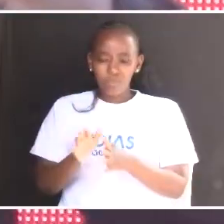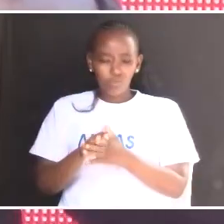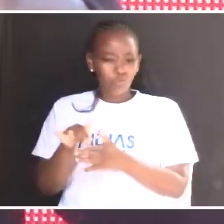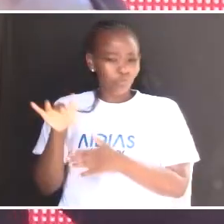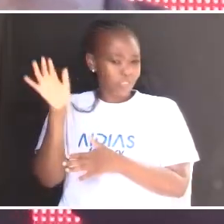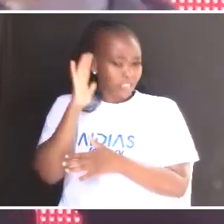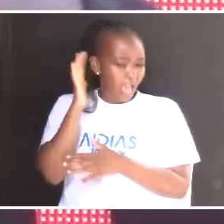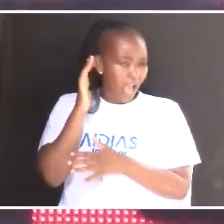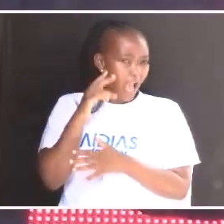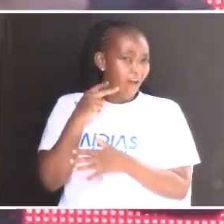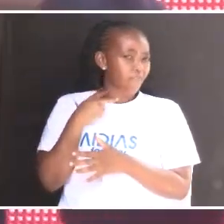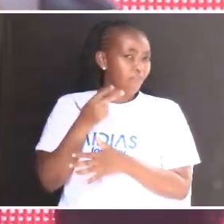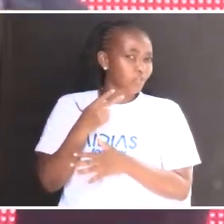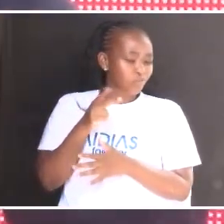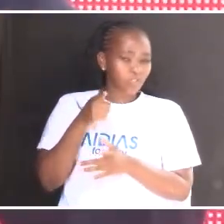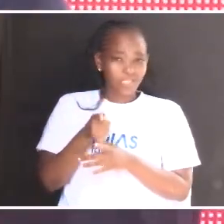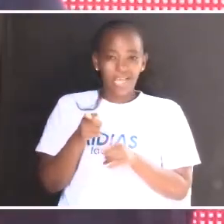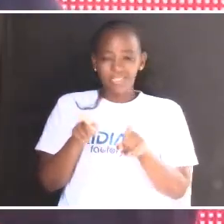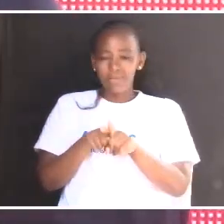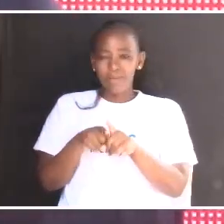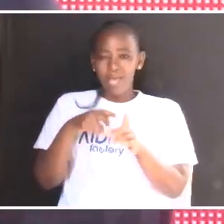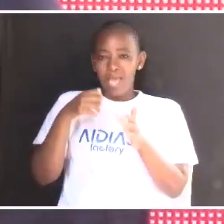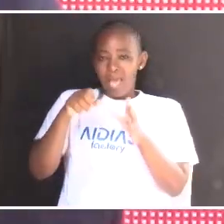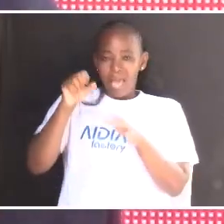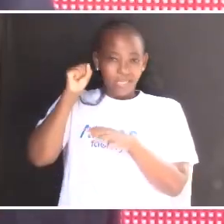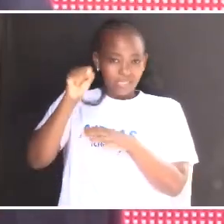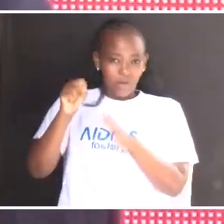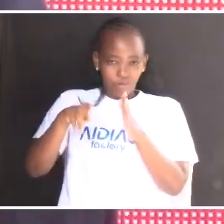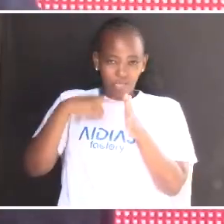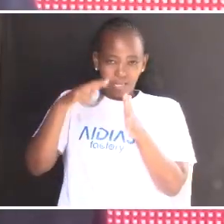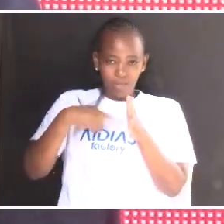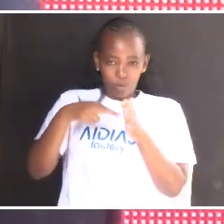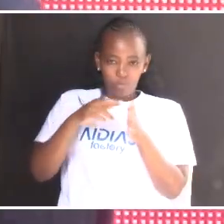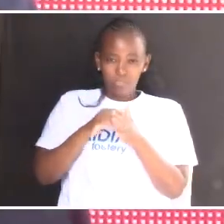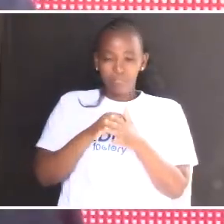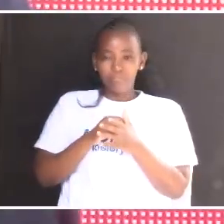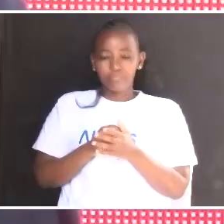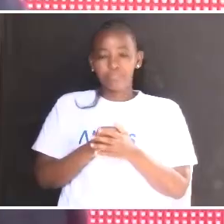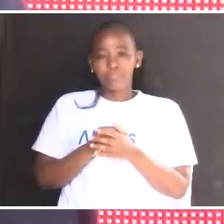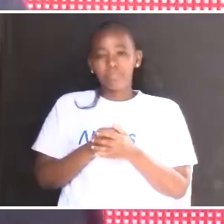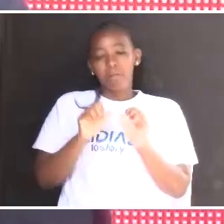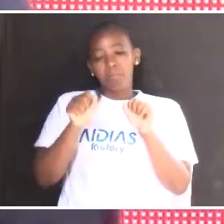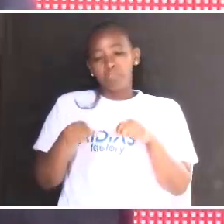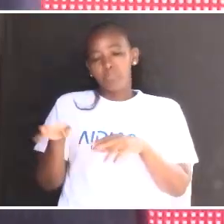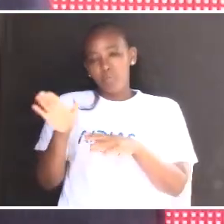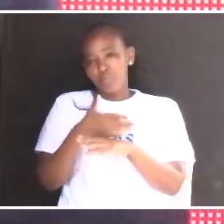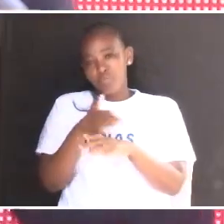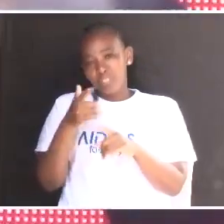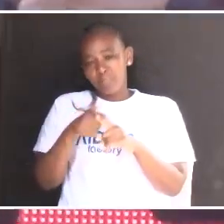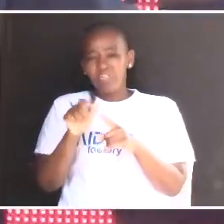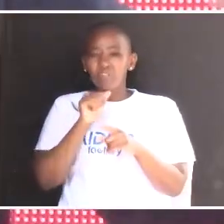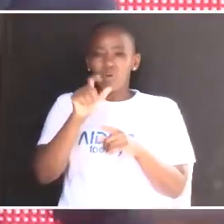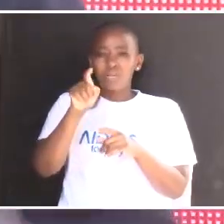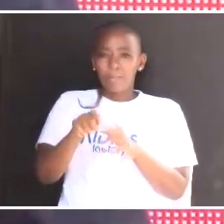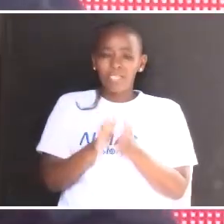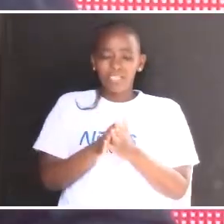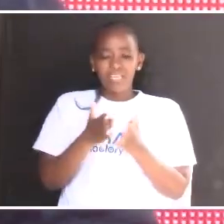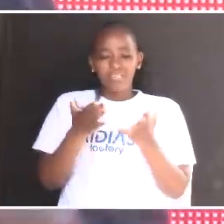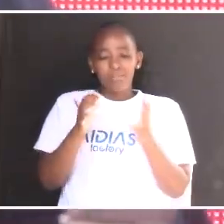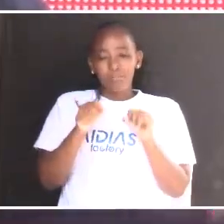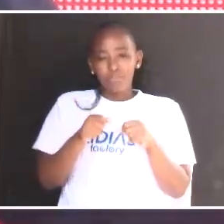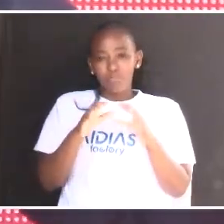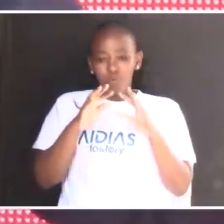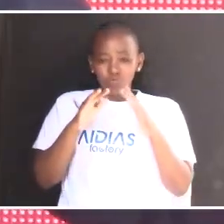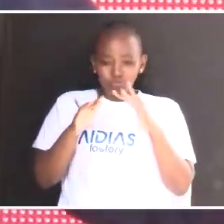hapo. That is a sound recording. So sound recording is not necessarily music. It can be music, but it includes the spoken word or